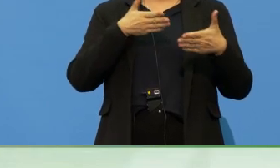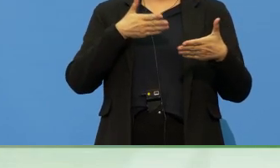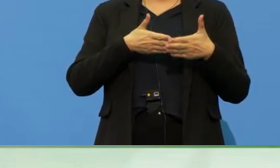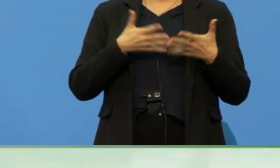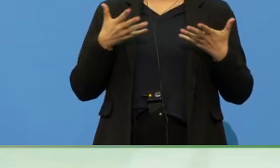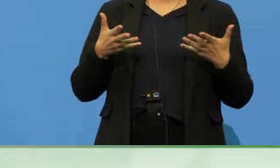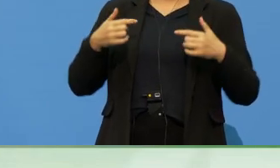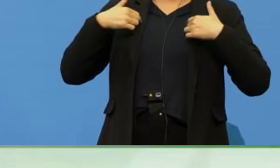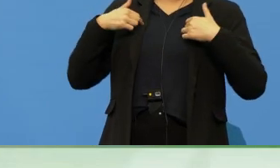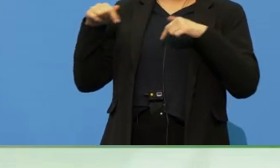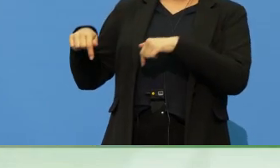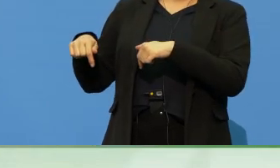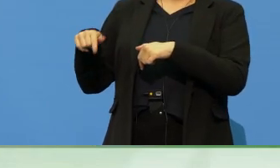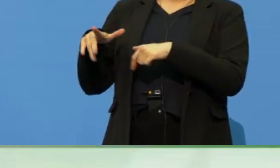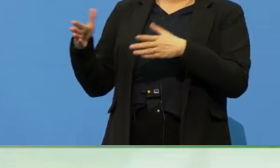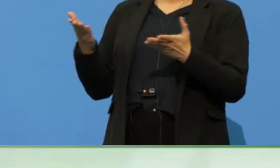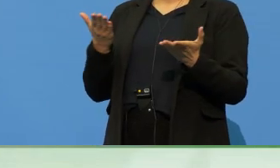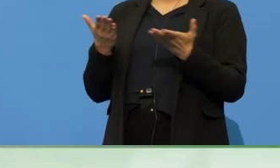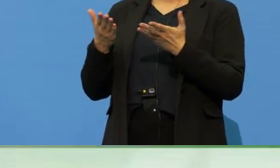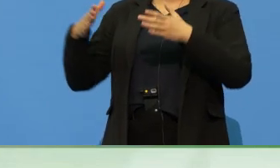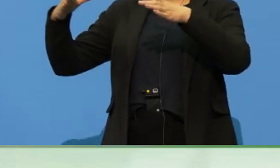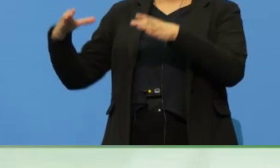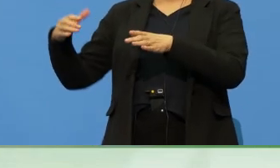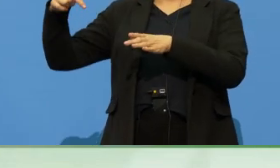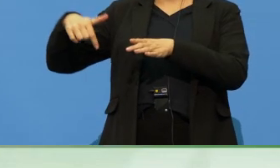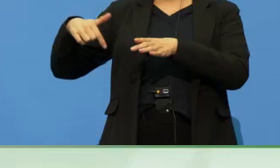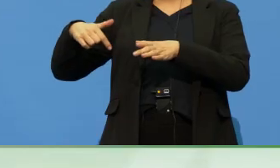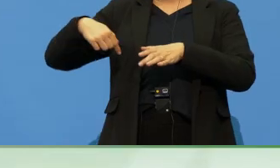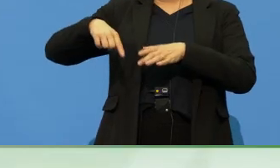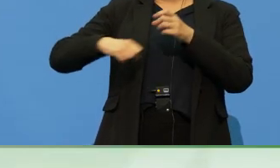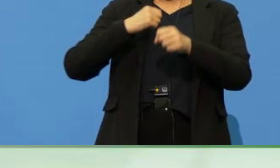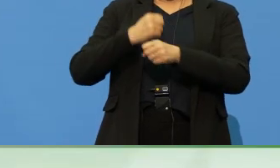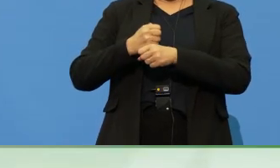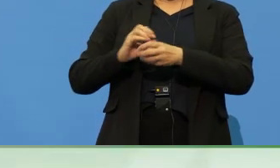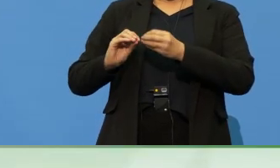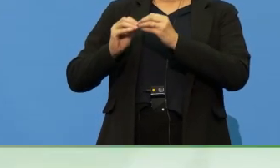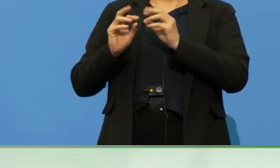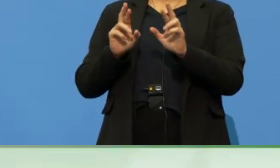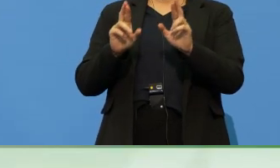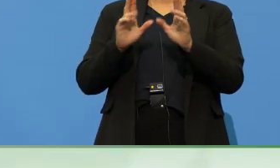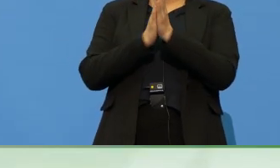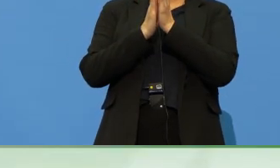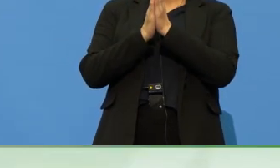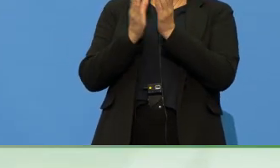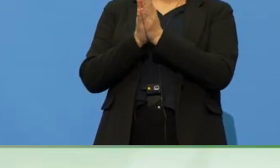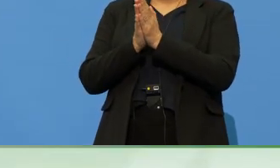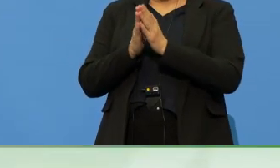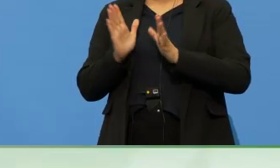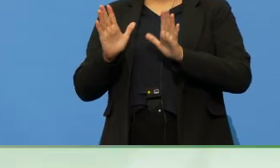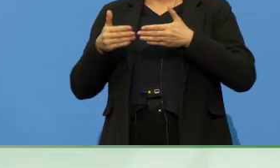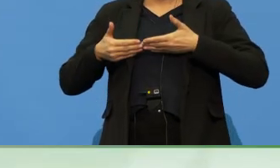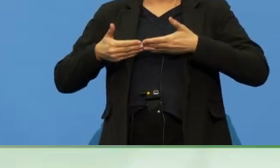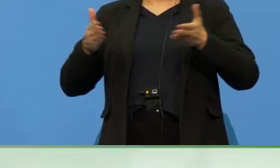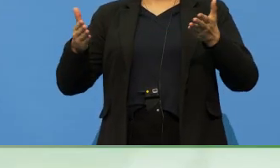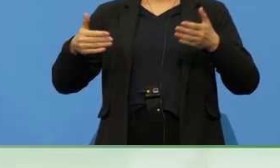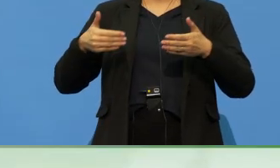inside the School of Stéphane on 200 square meters before the end of 26. So we are hoping to open that for Christmas. And it will be for